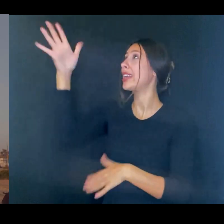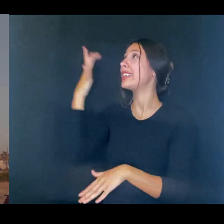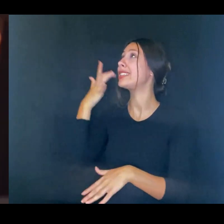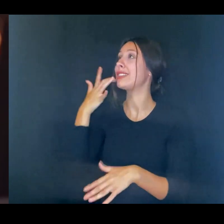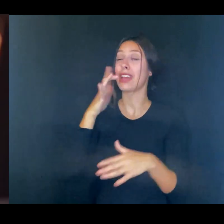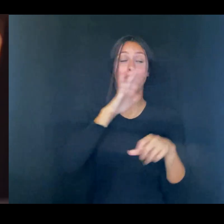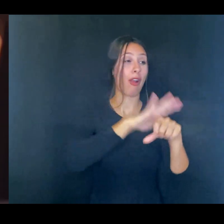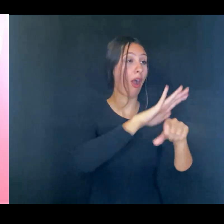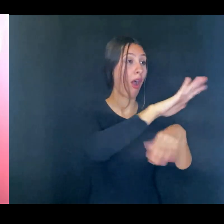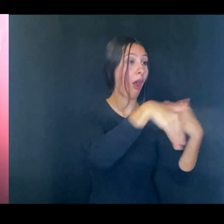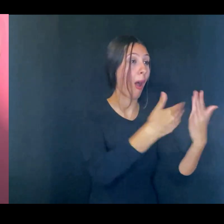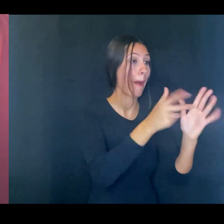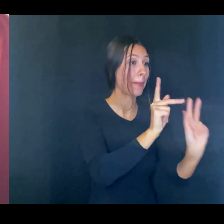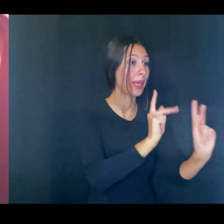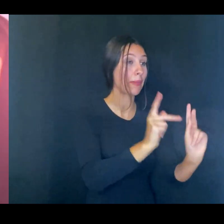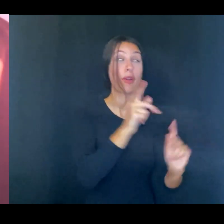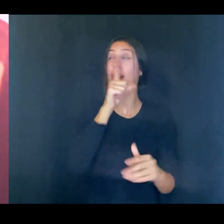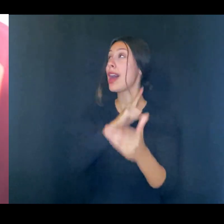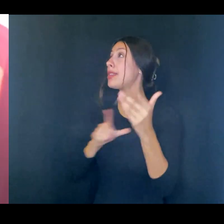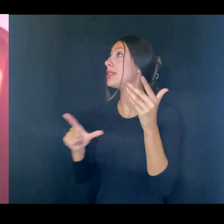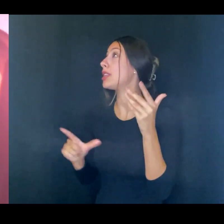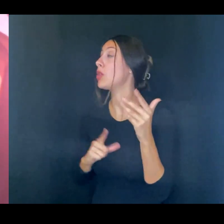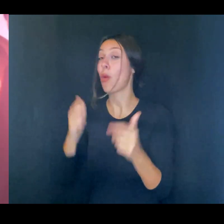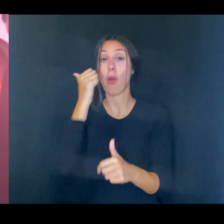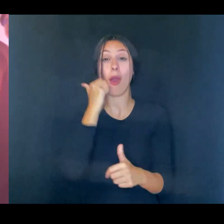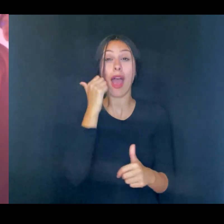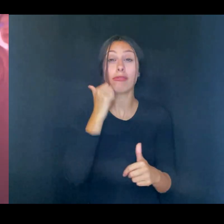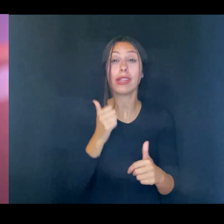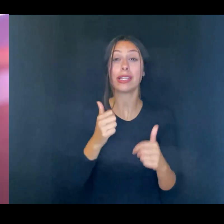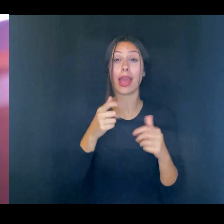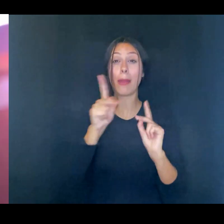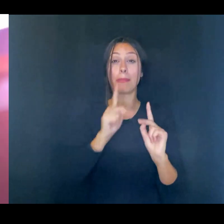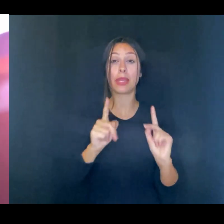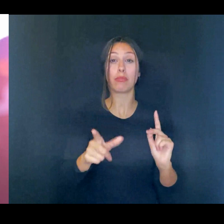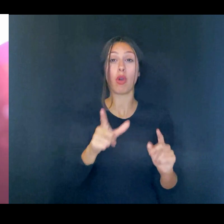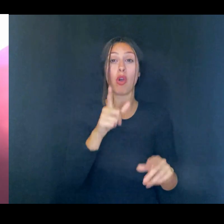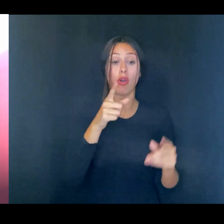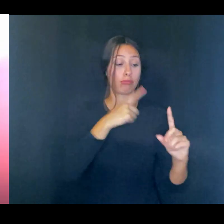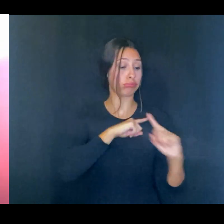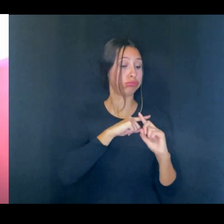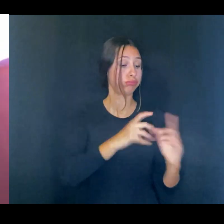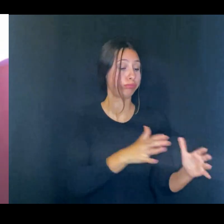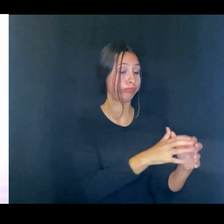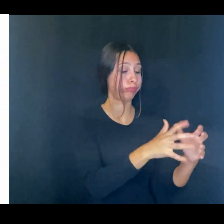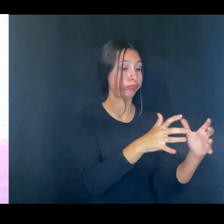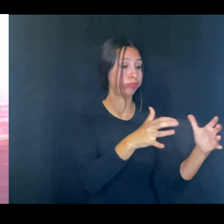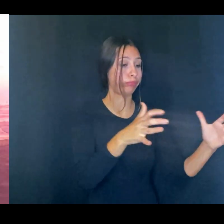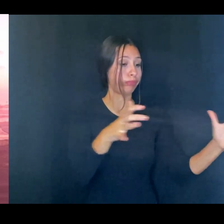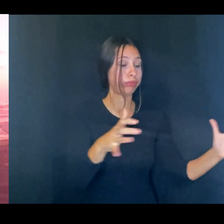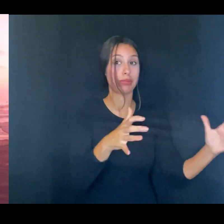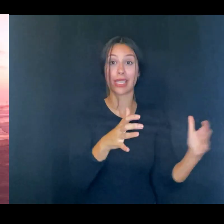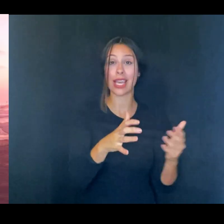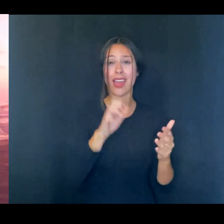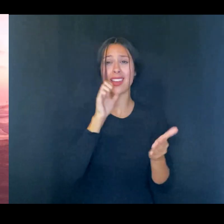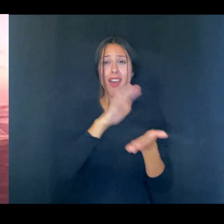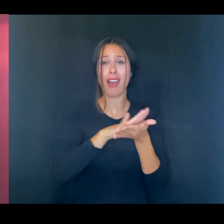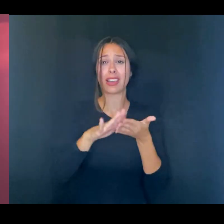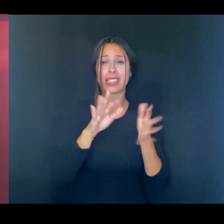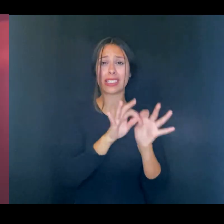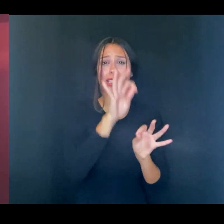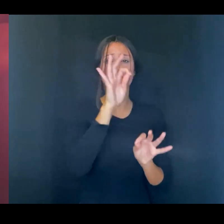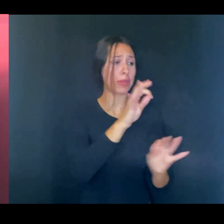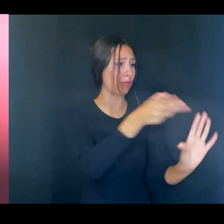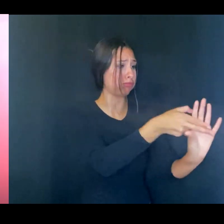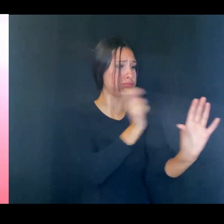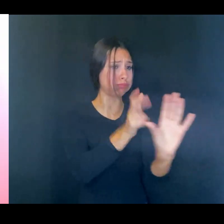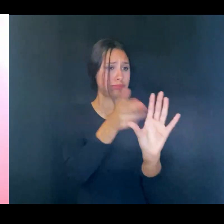the people. And the Lord added to their number daily those who were being saved. Impure spirits came